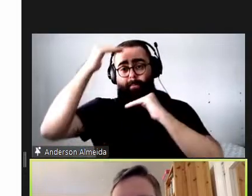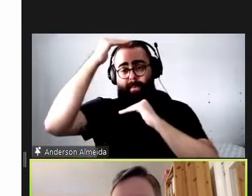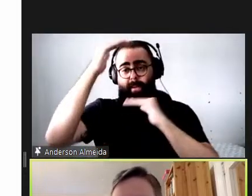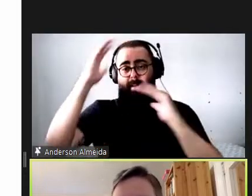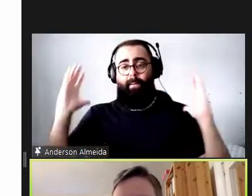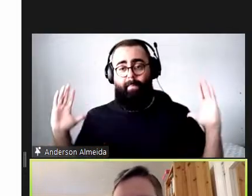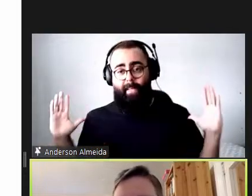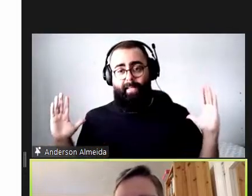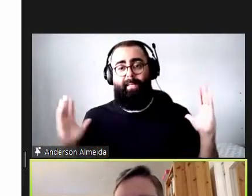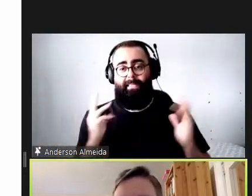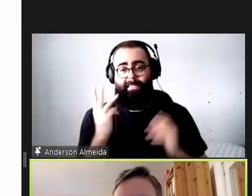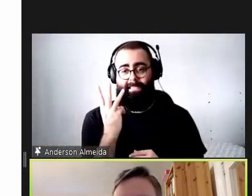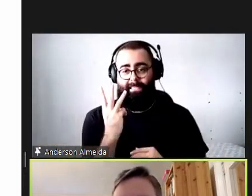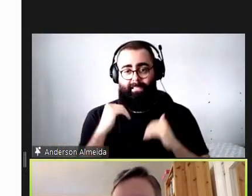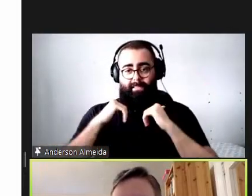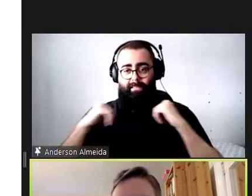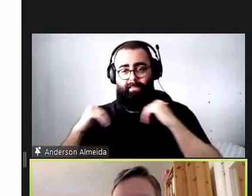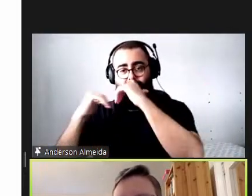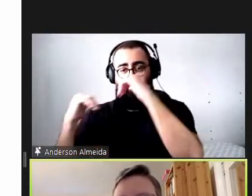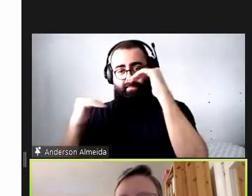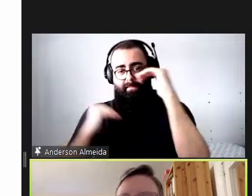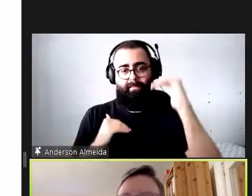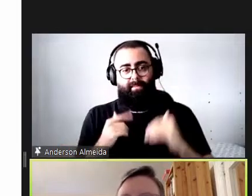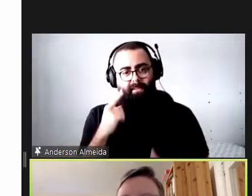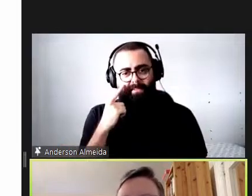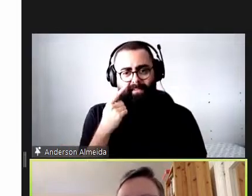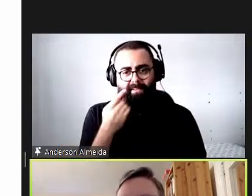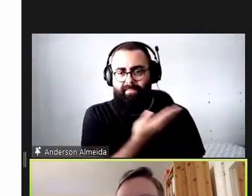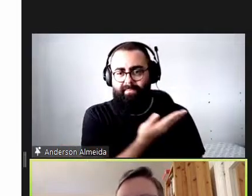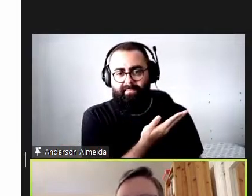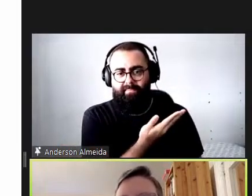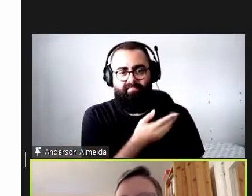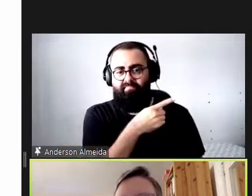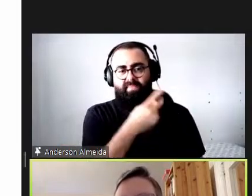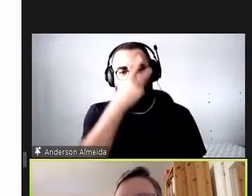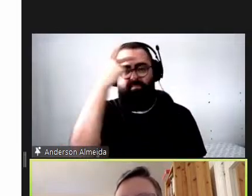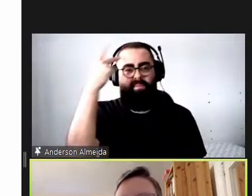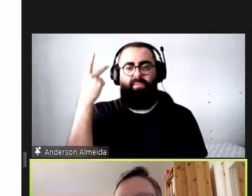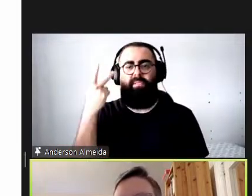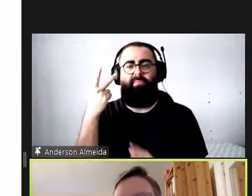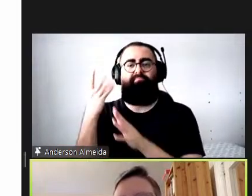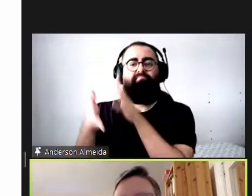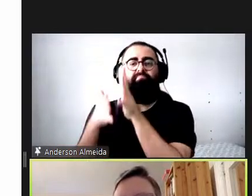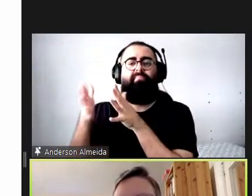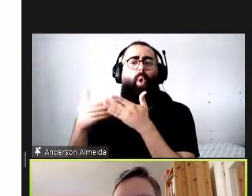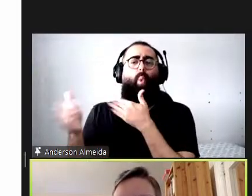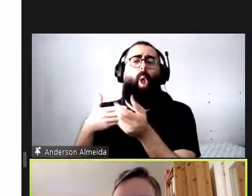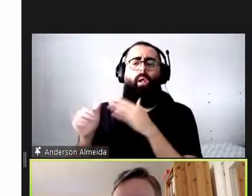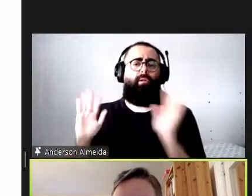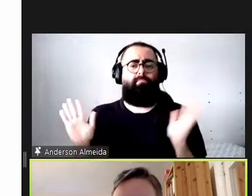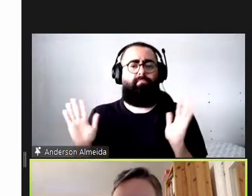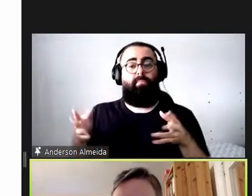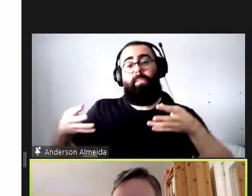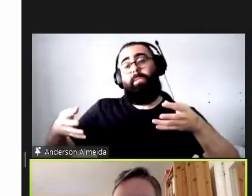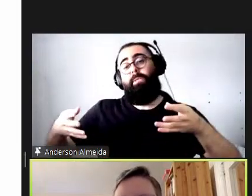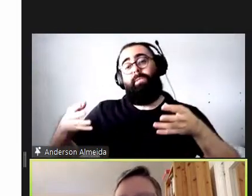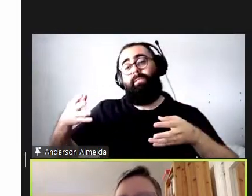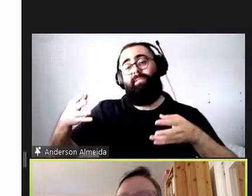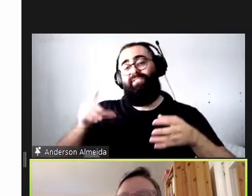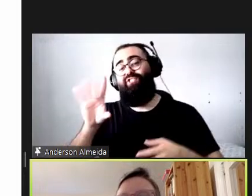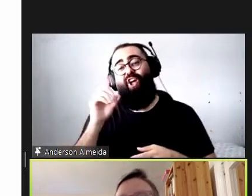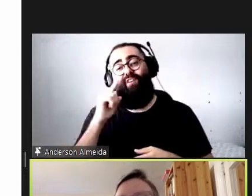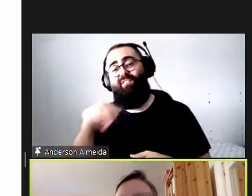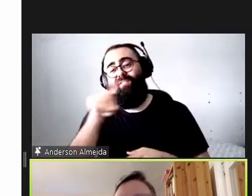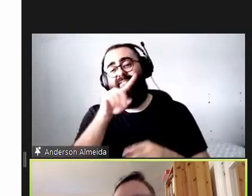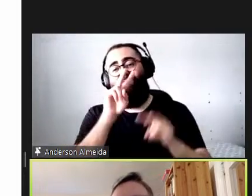We could turn this into an avatar if we were doing something fancy and making a movie or something, but it's just for visualization purposes